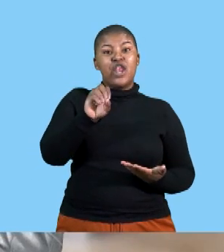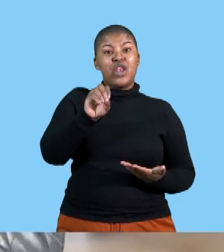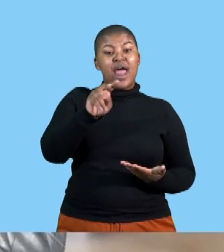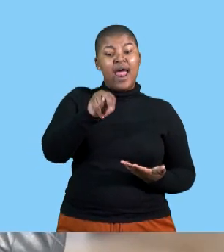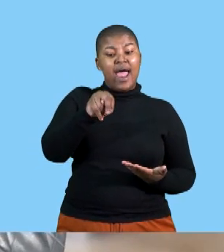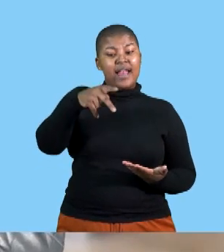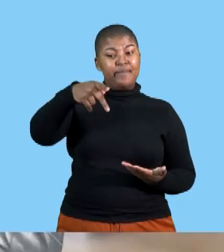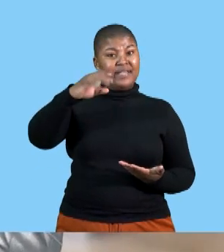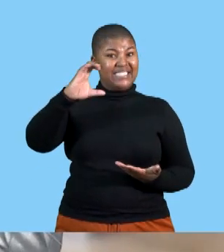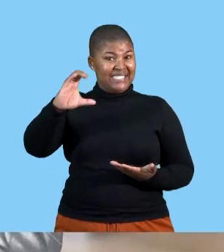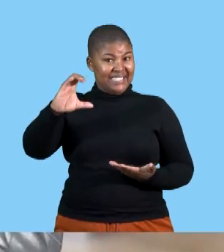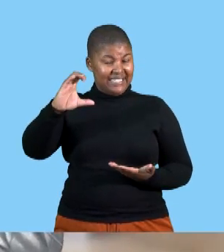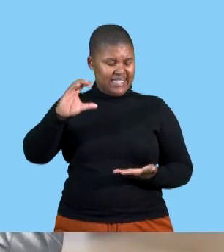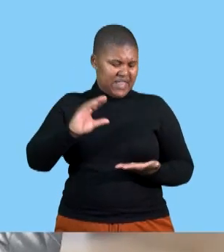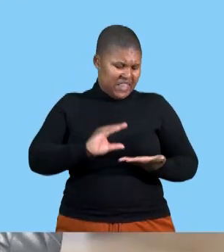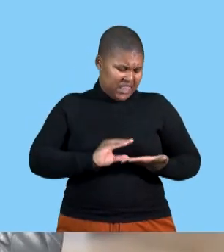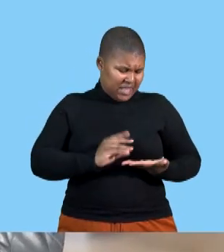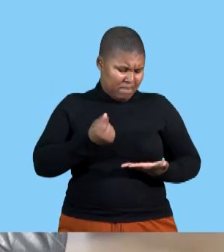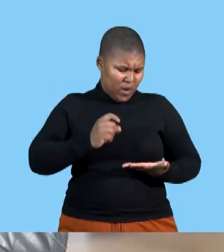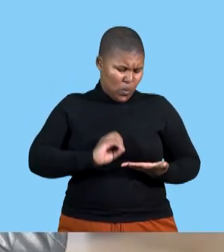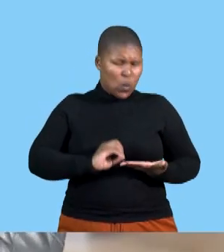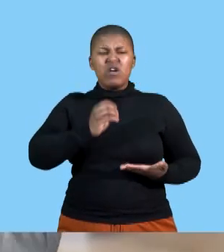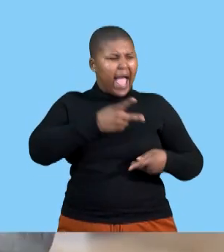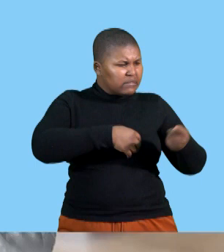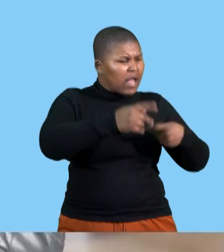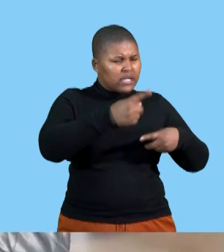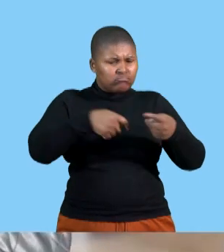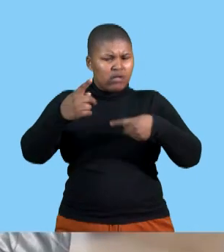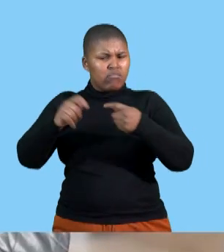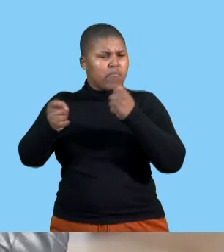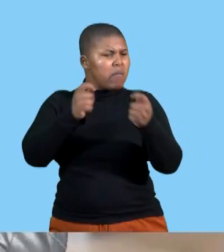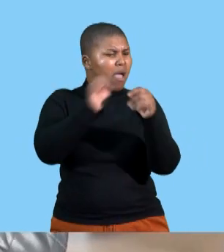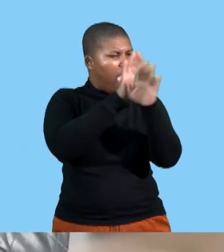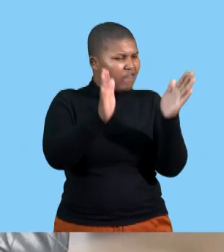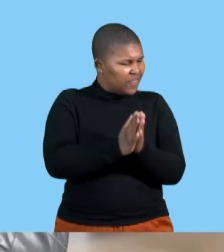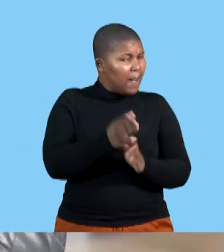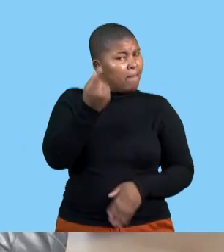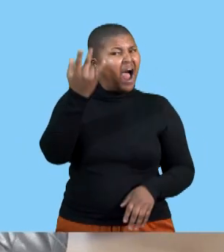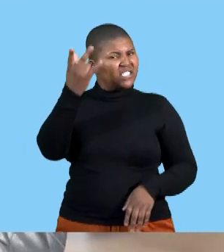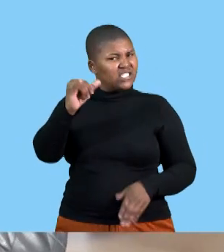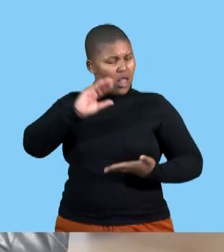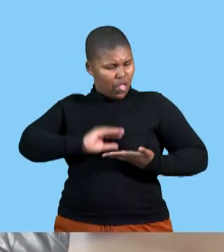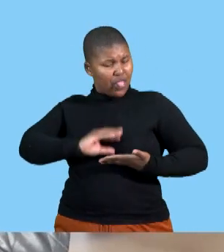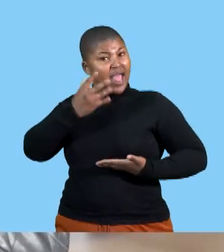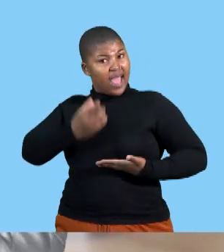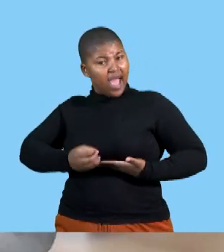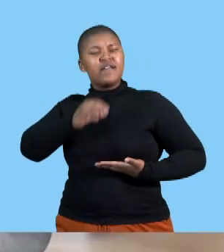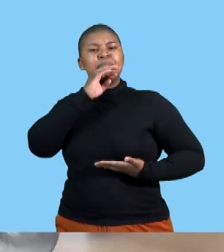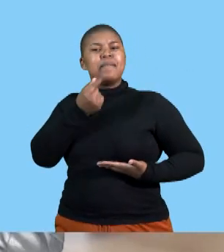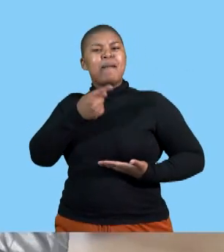maybe spent on our expenses and then there's money left, that particular money that is left that we call our surplus